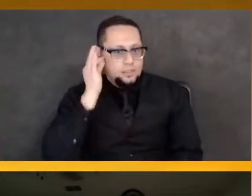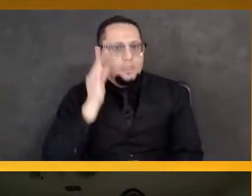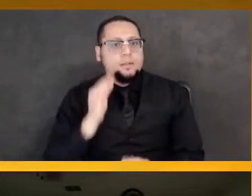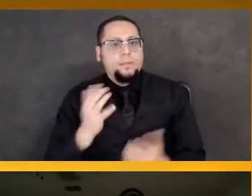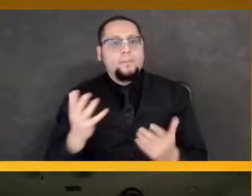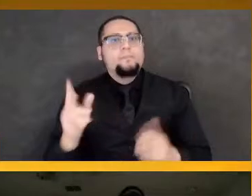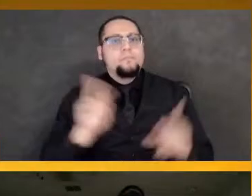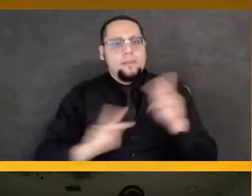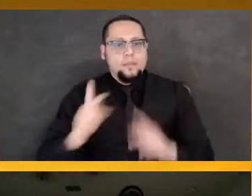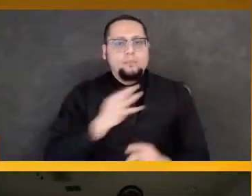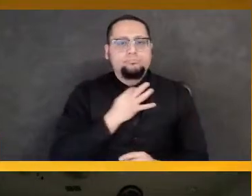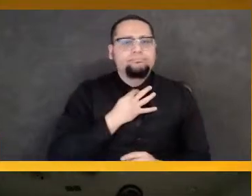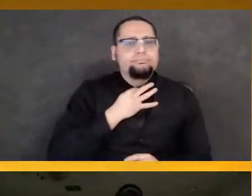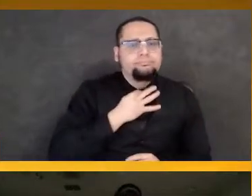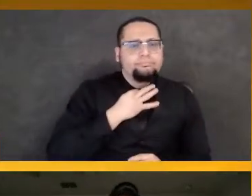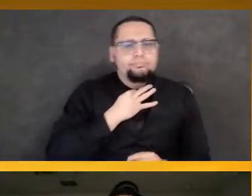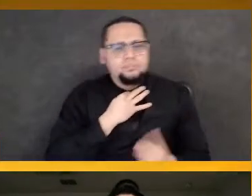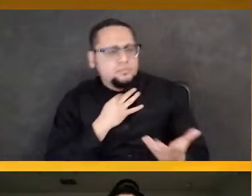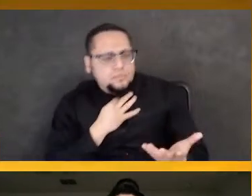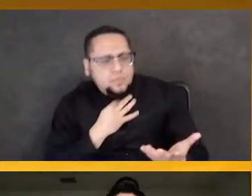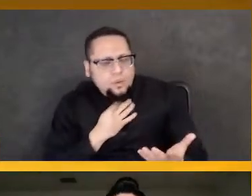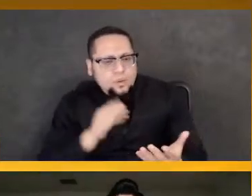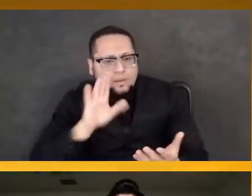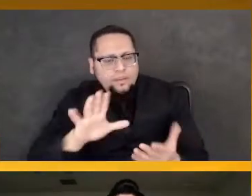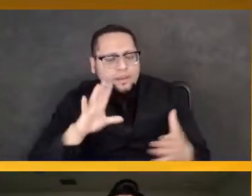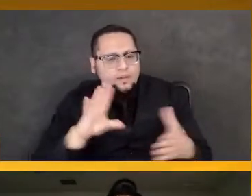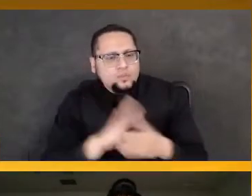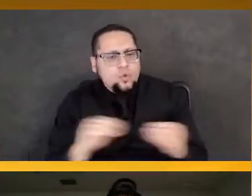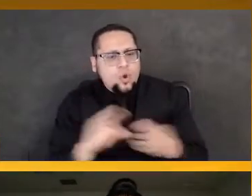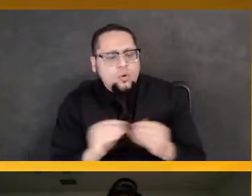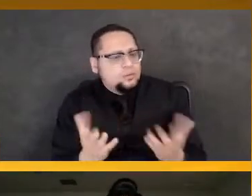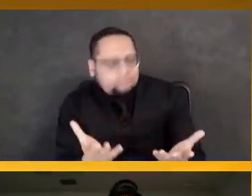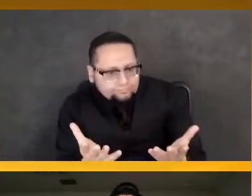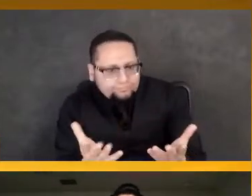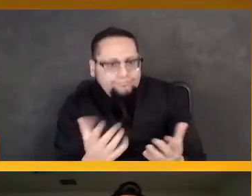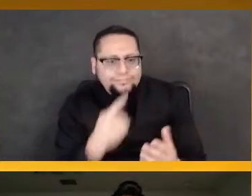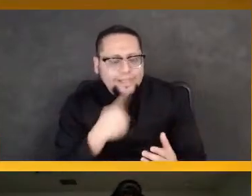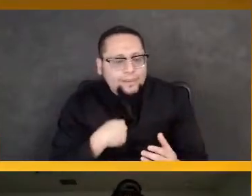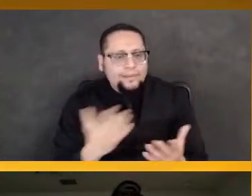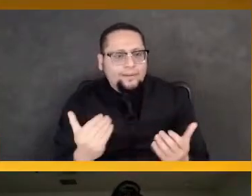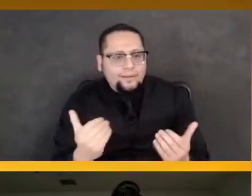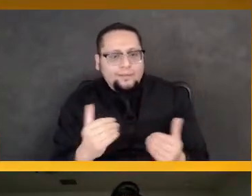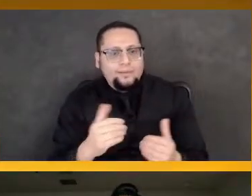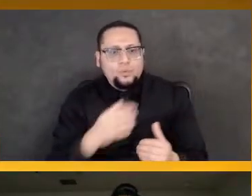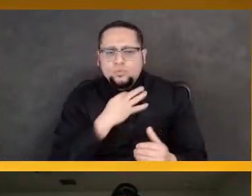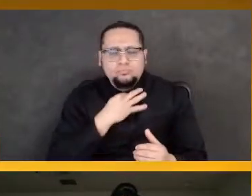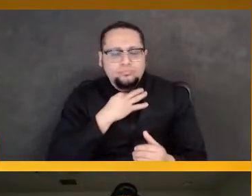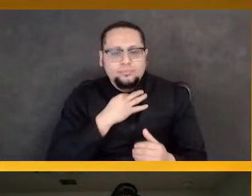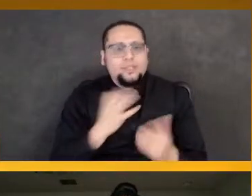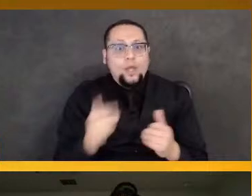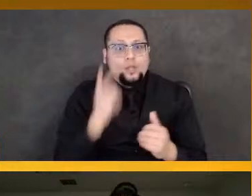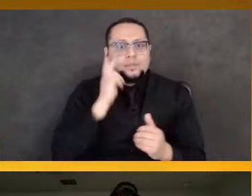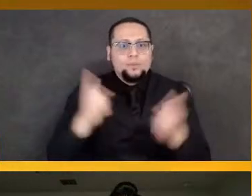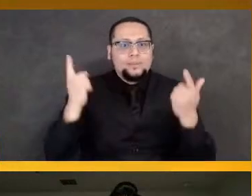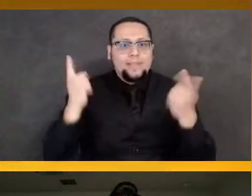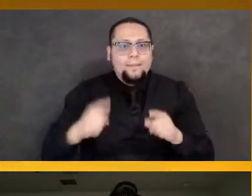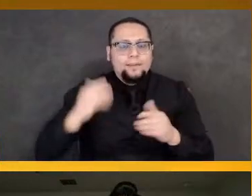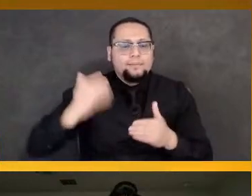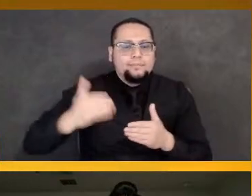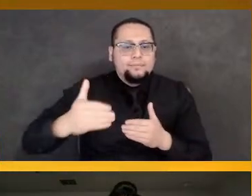want to hear the stories. They want to know the truth. They want to see what's going on. And I think